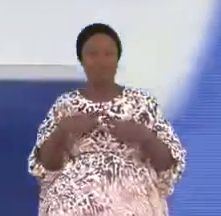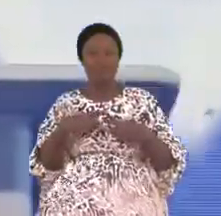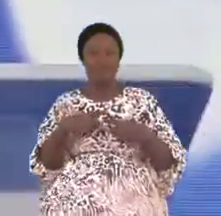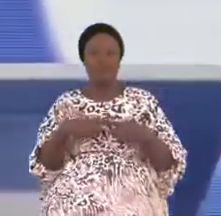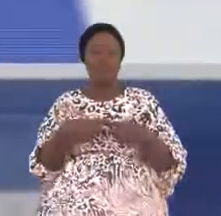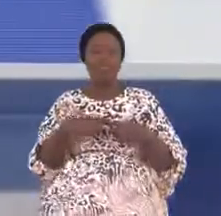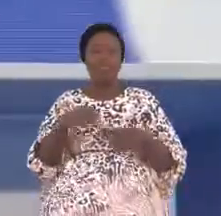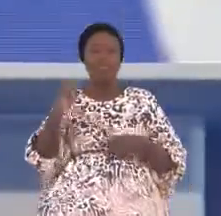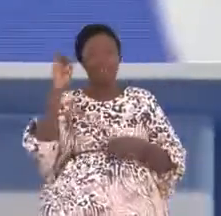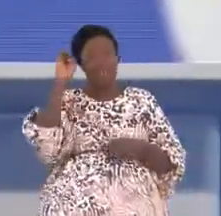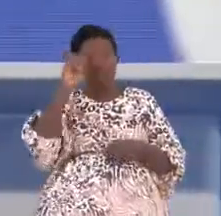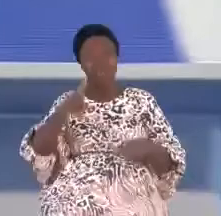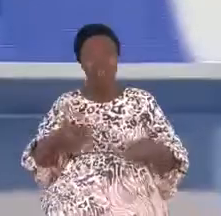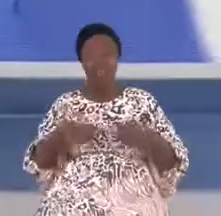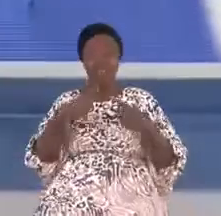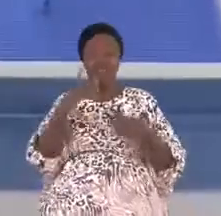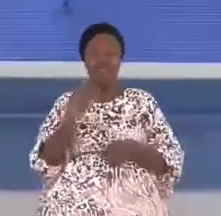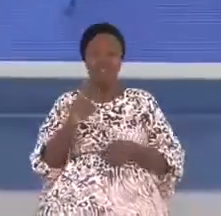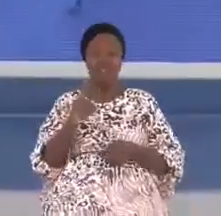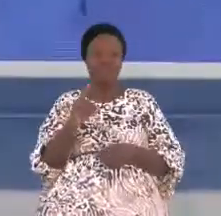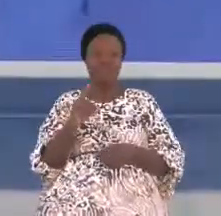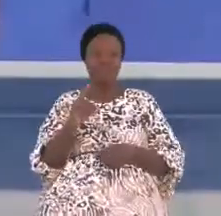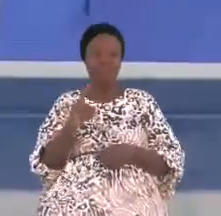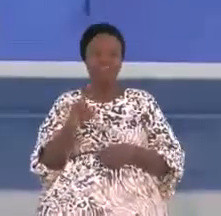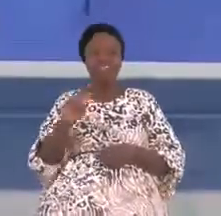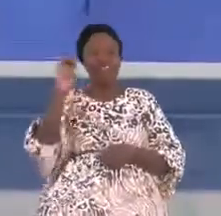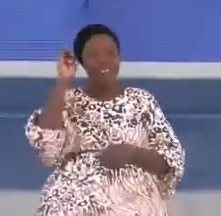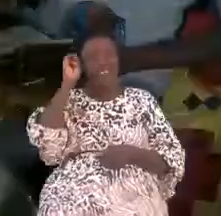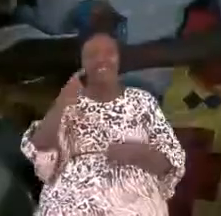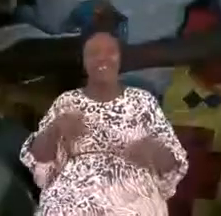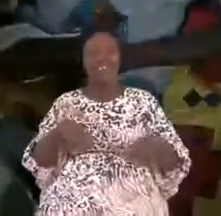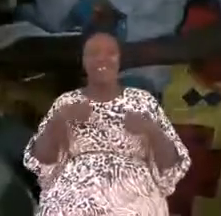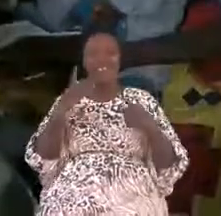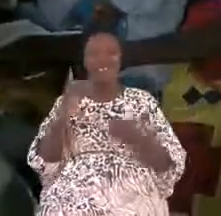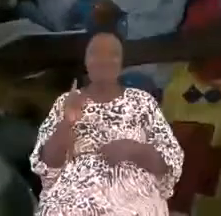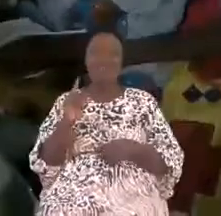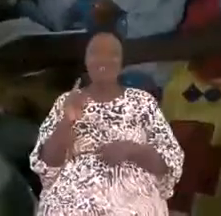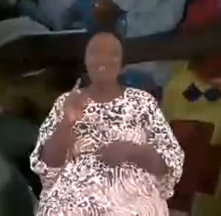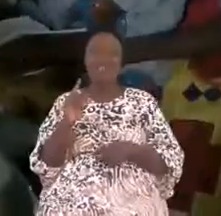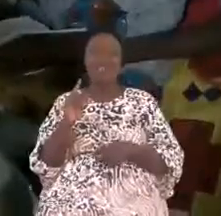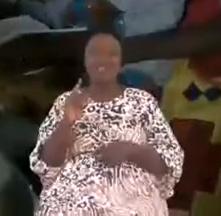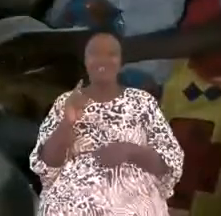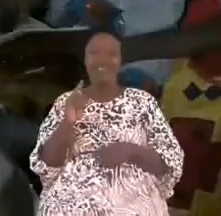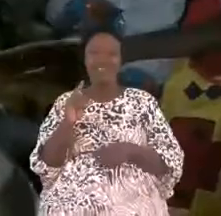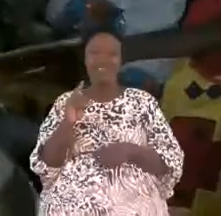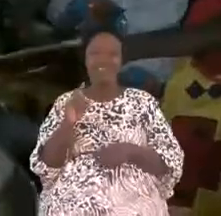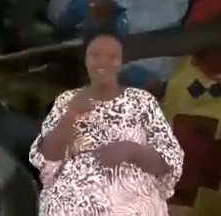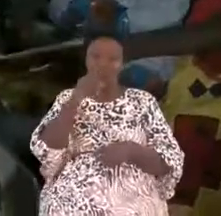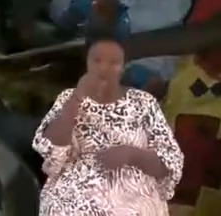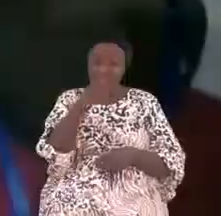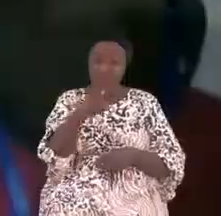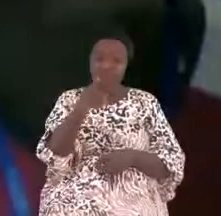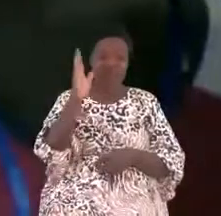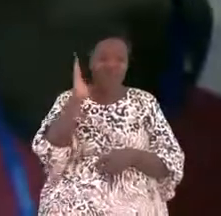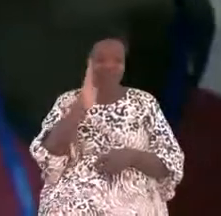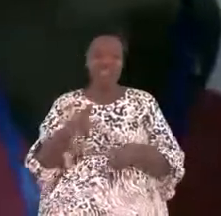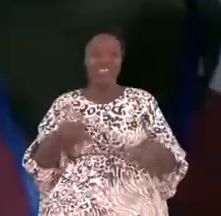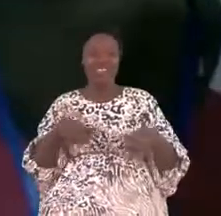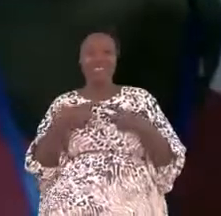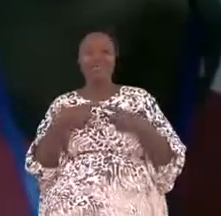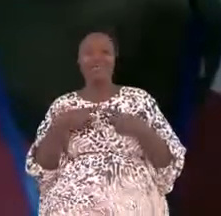he lives he lived you will live